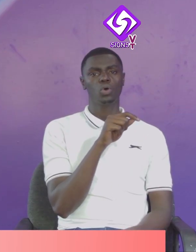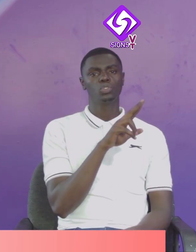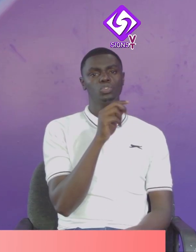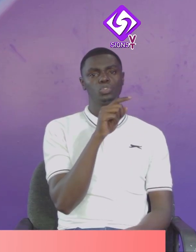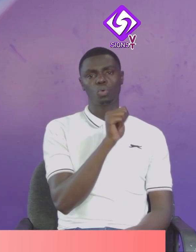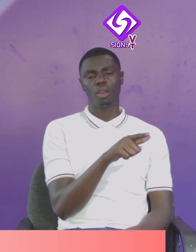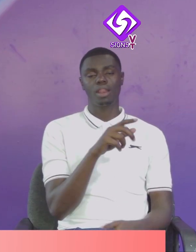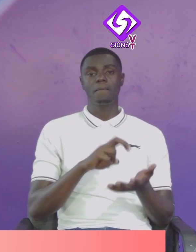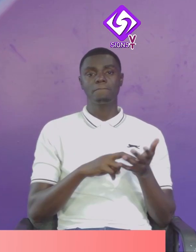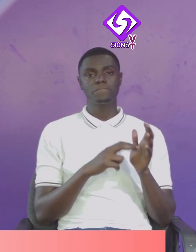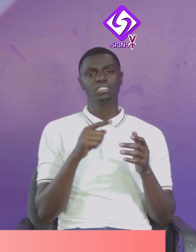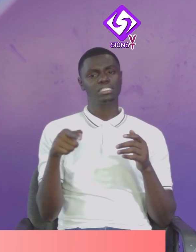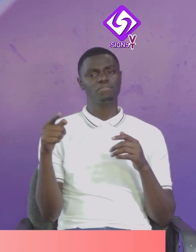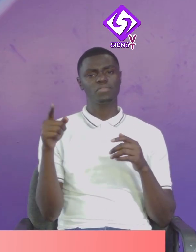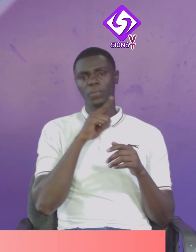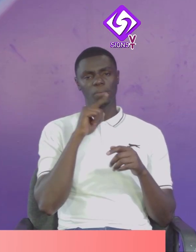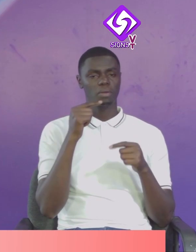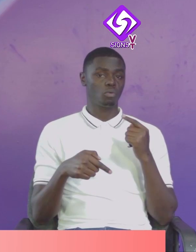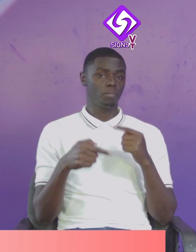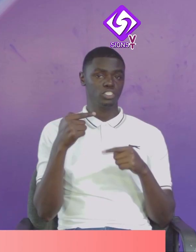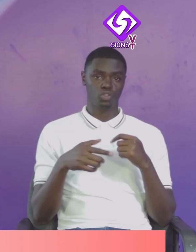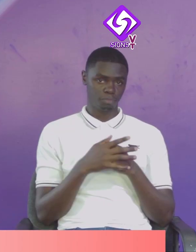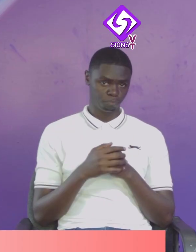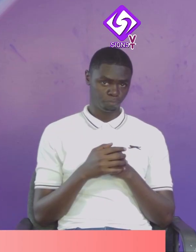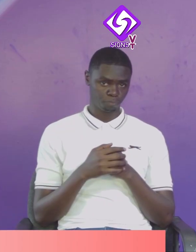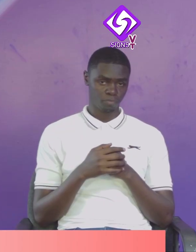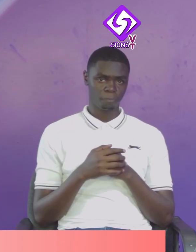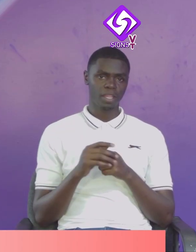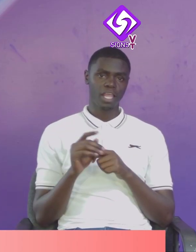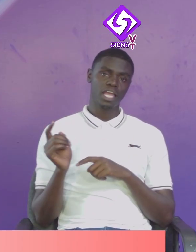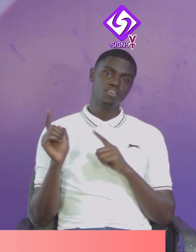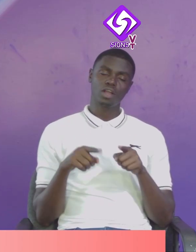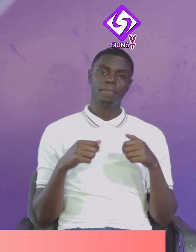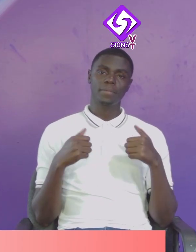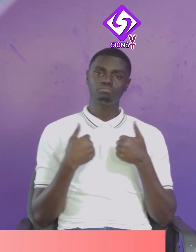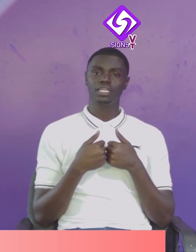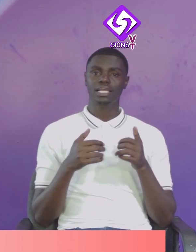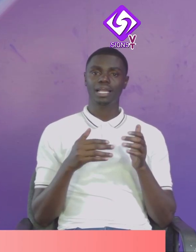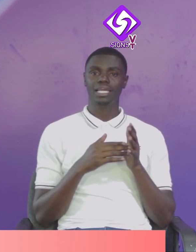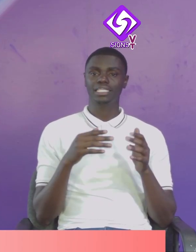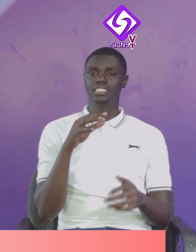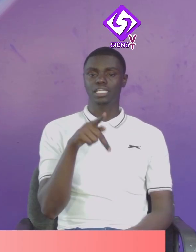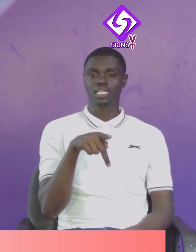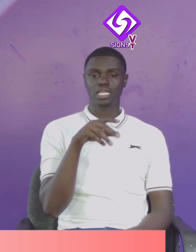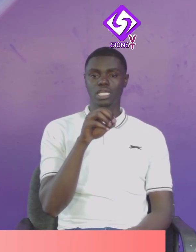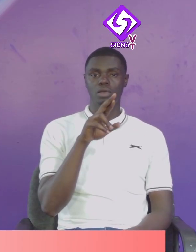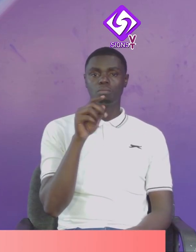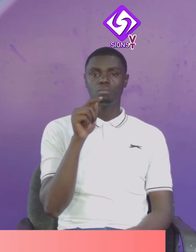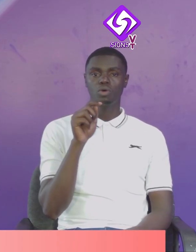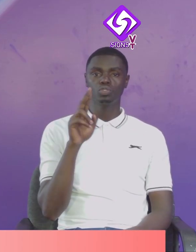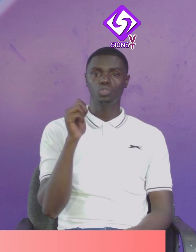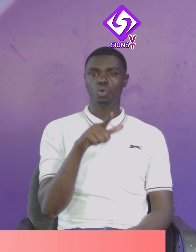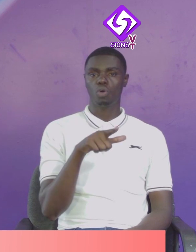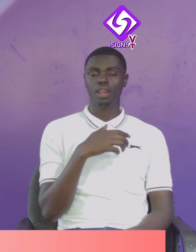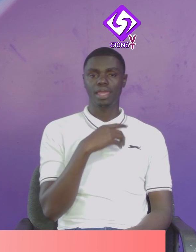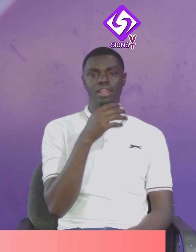competitive ahead. And also when you come playing against a team like Portugal, France, there is that